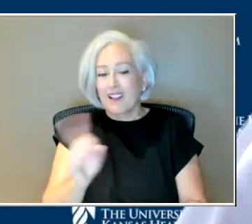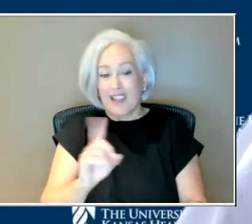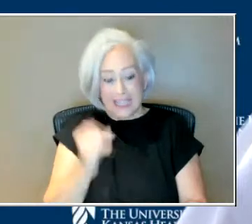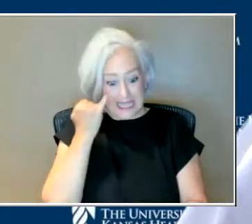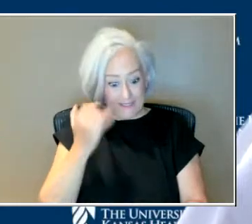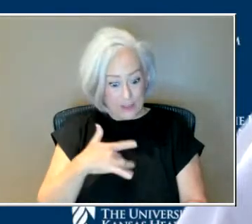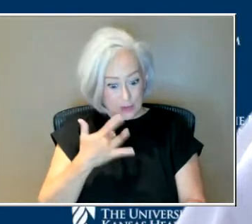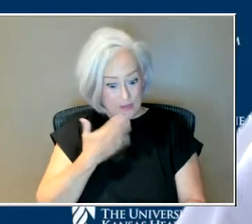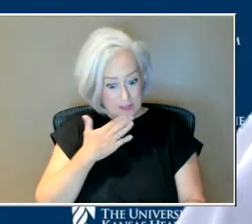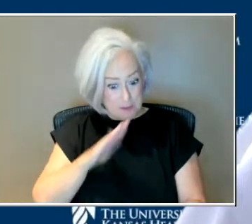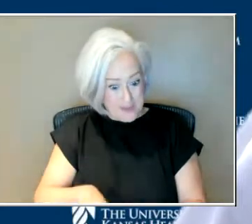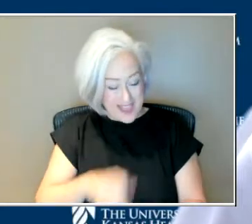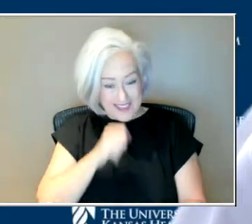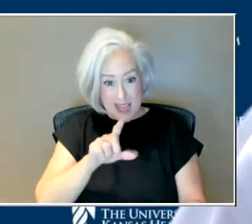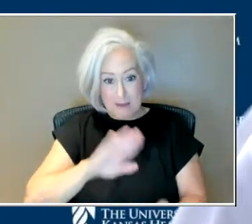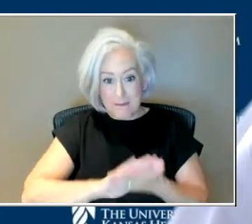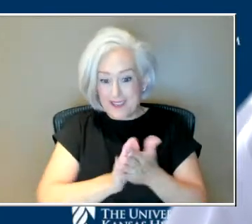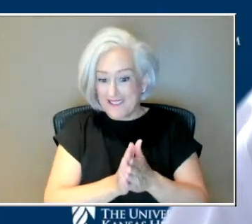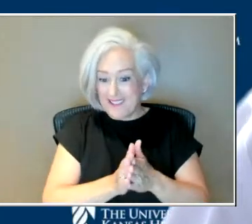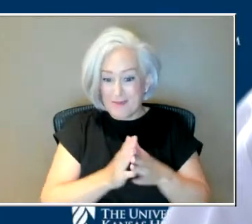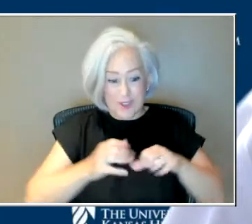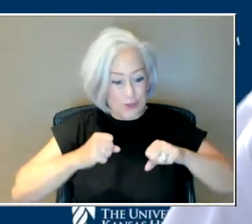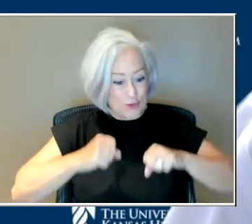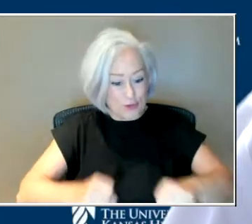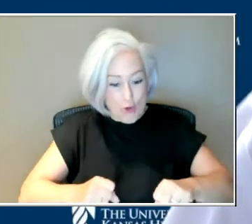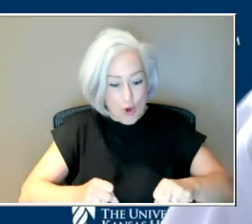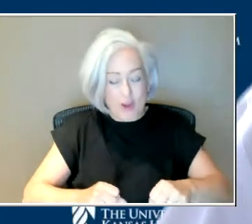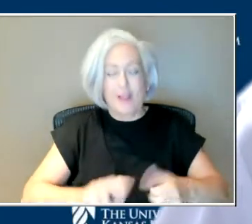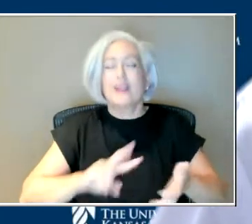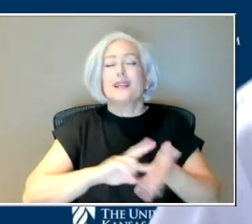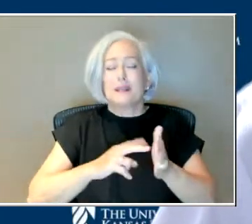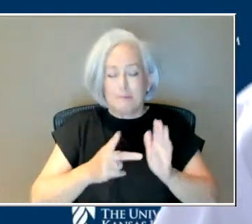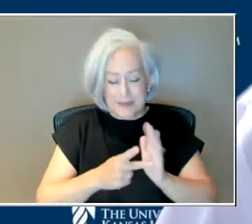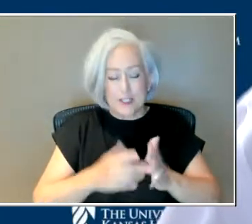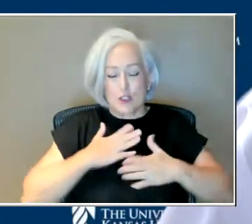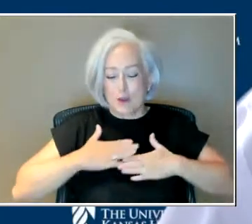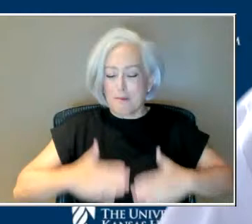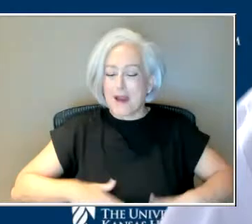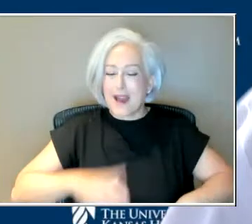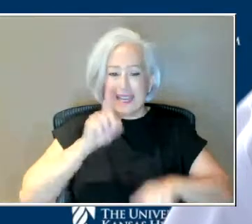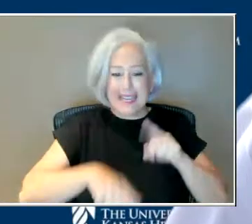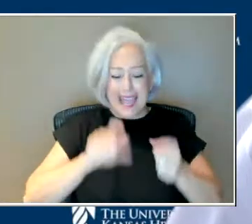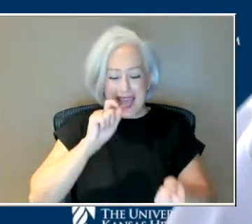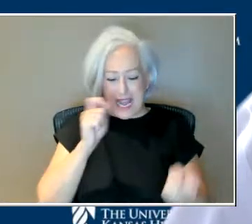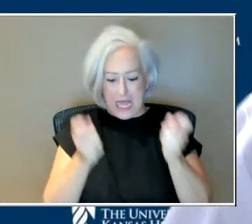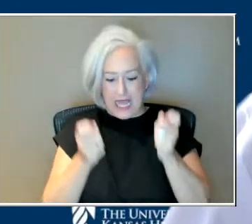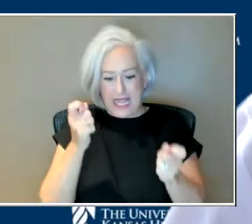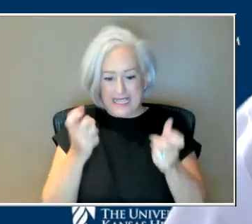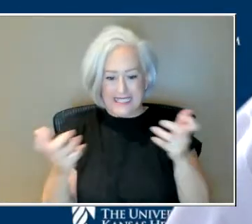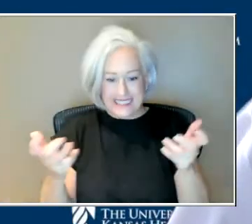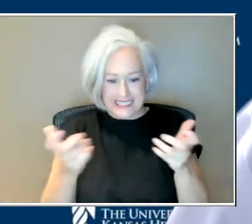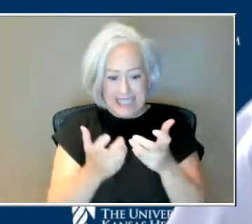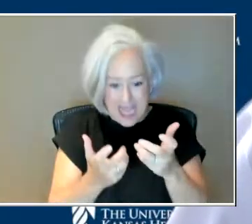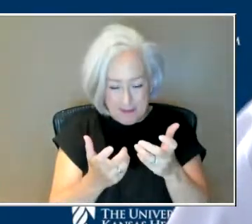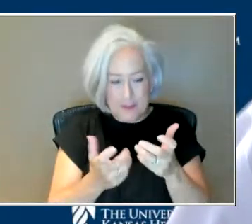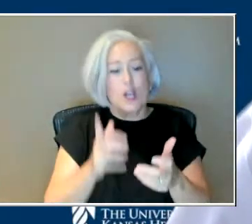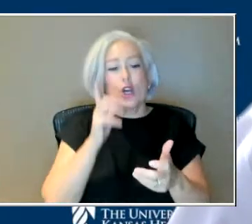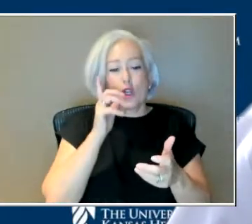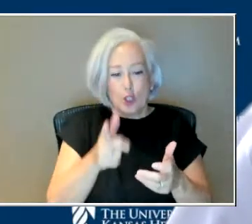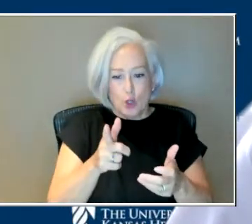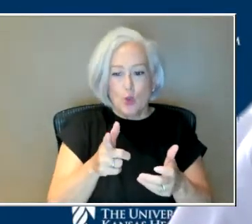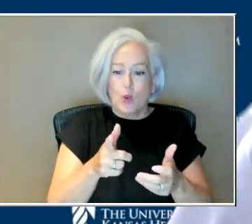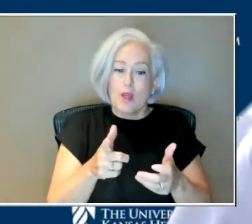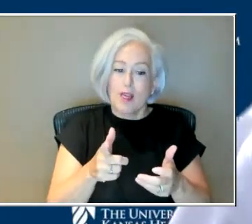you're not strong or tough enough, it's because your body's having trouble adapting, and you will pay the price at some point. So it's worth backing off, taking your